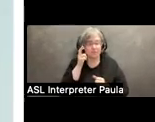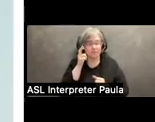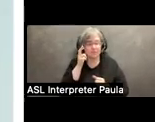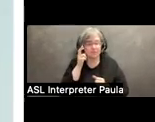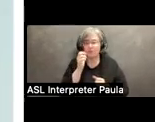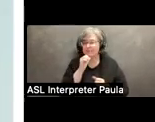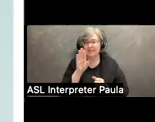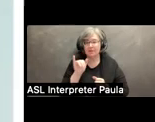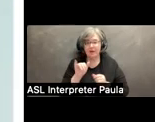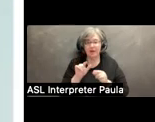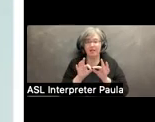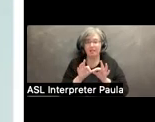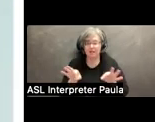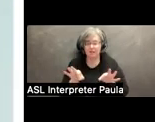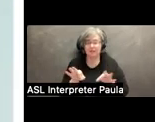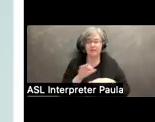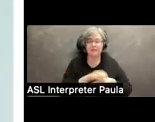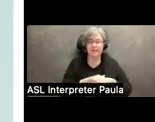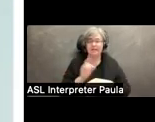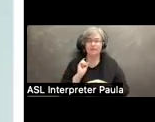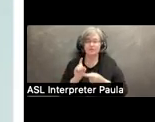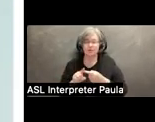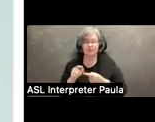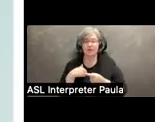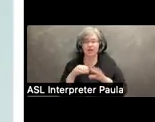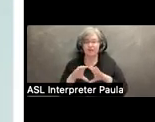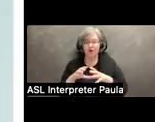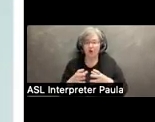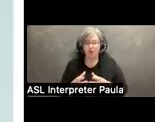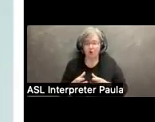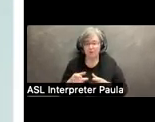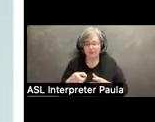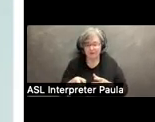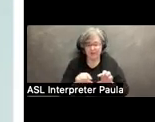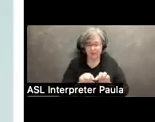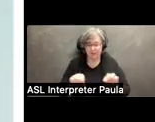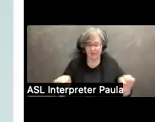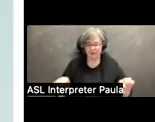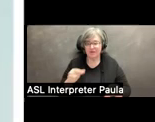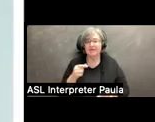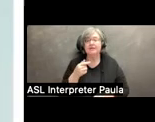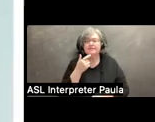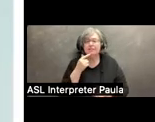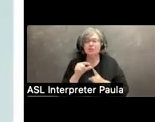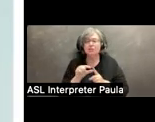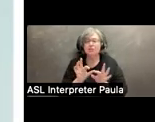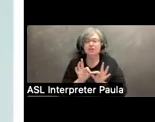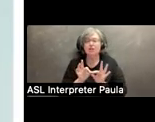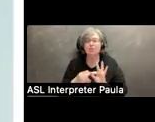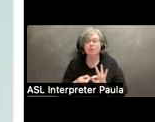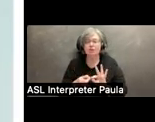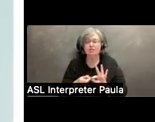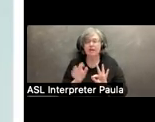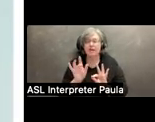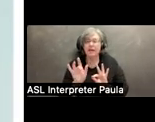not bilingual in English and Spanish, there's a little globe at the bottom center of your screen that says interpretation. You can click